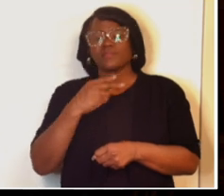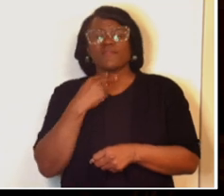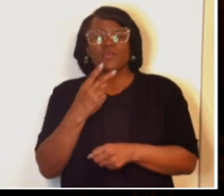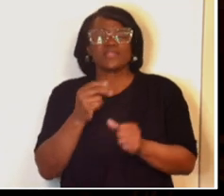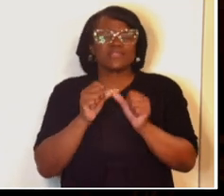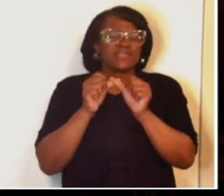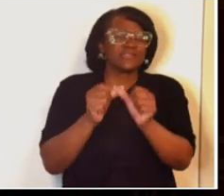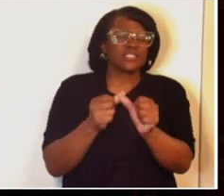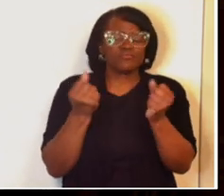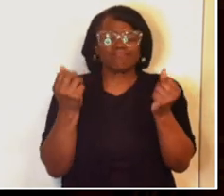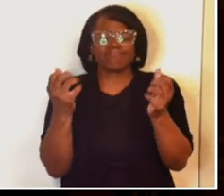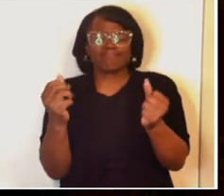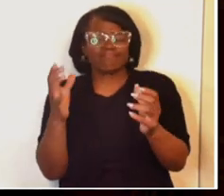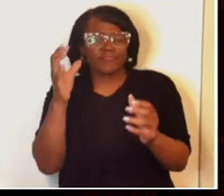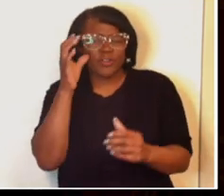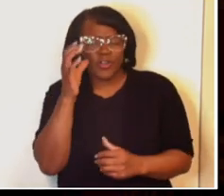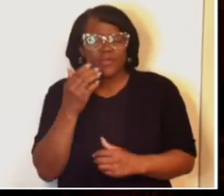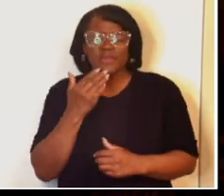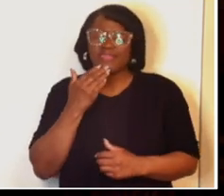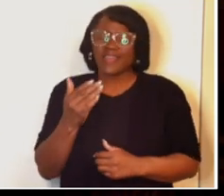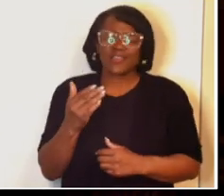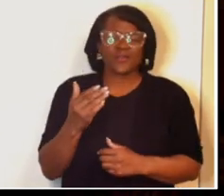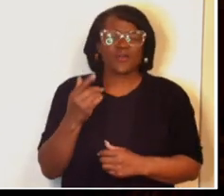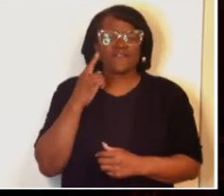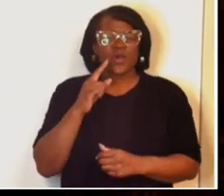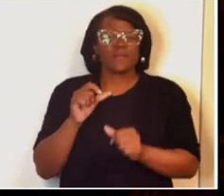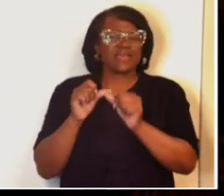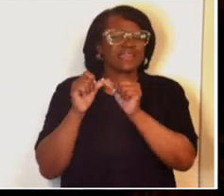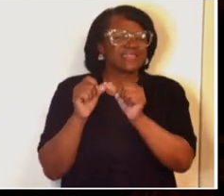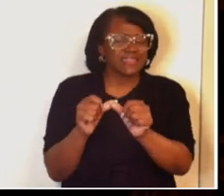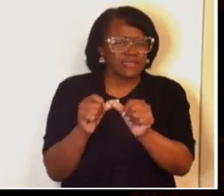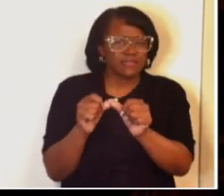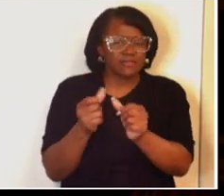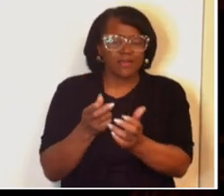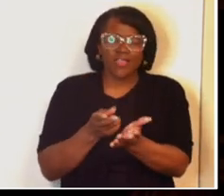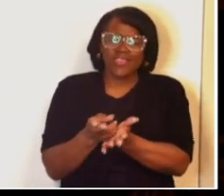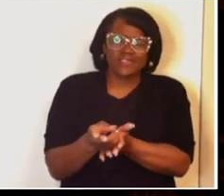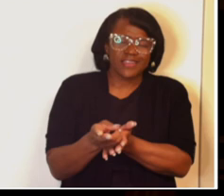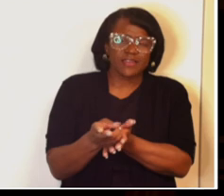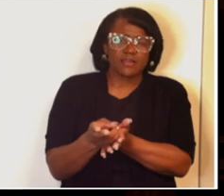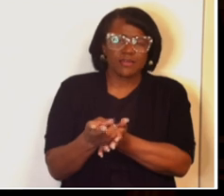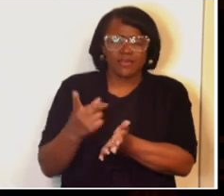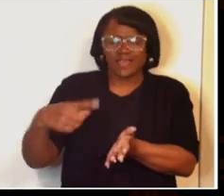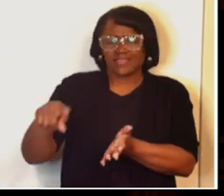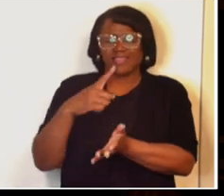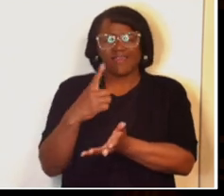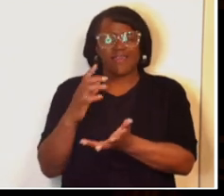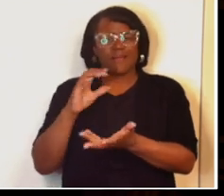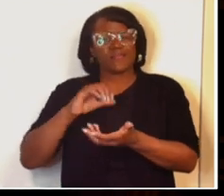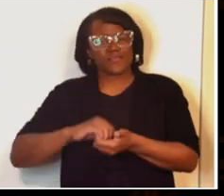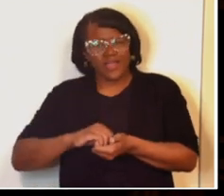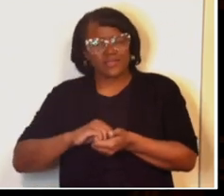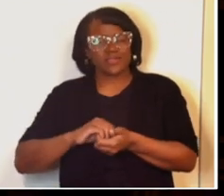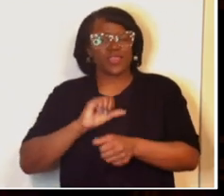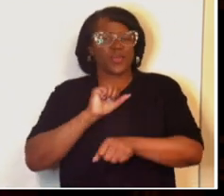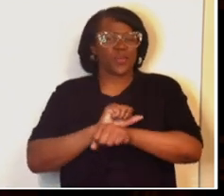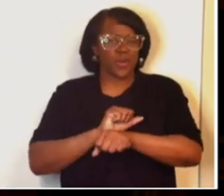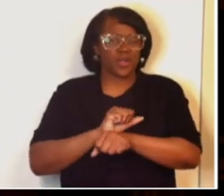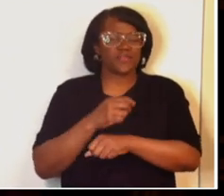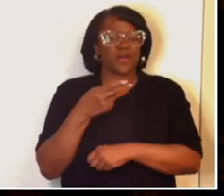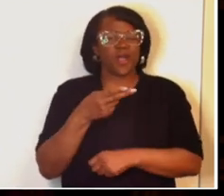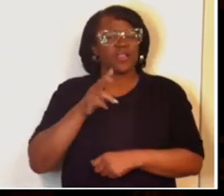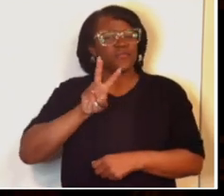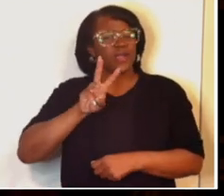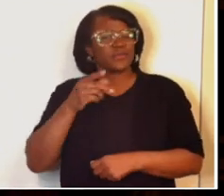heard. We thank Remy Martin for being consistent and authentic as they embrace the work of the